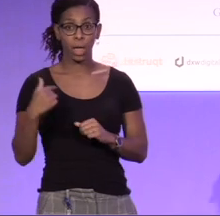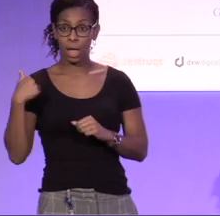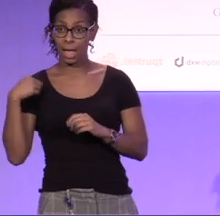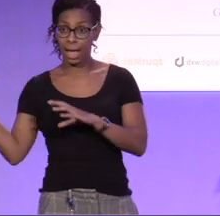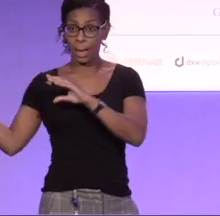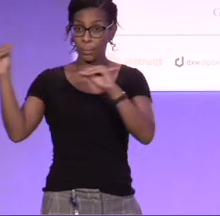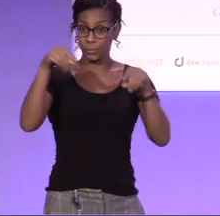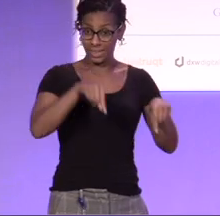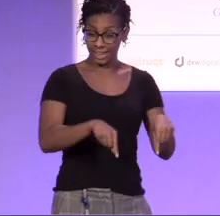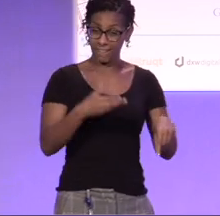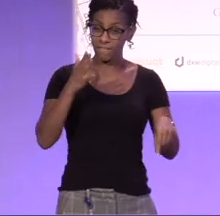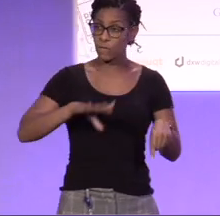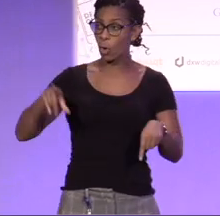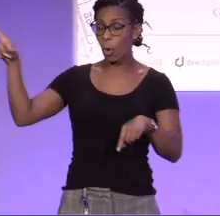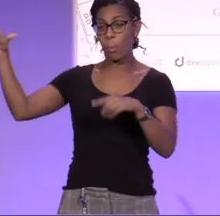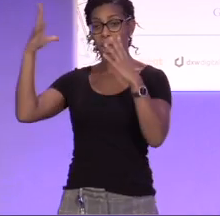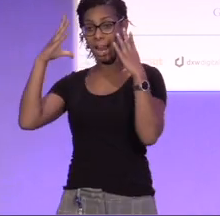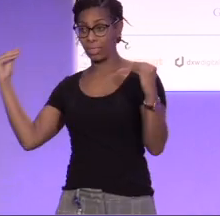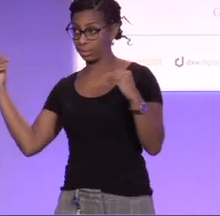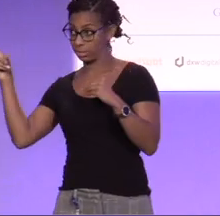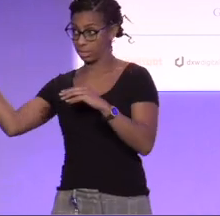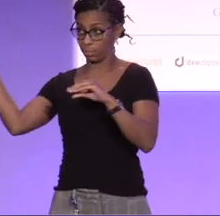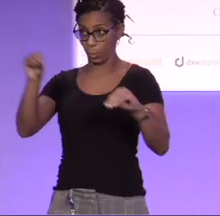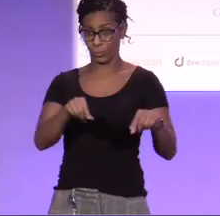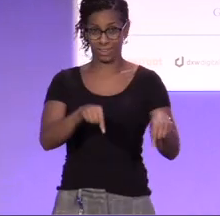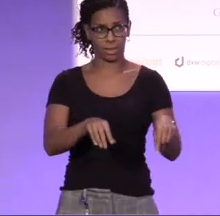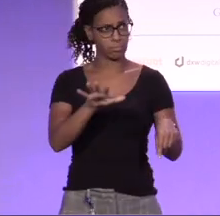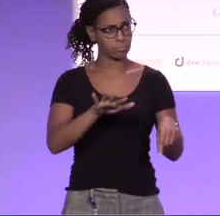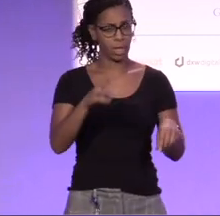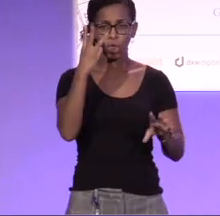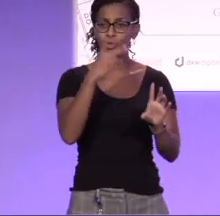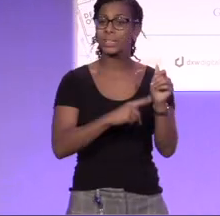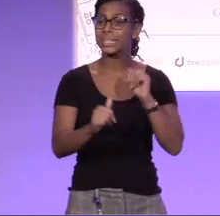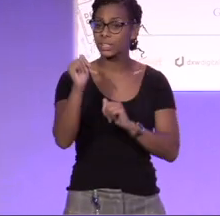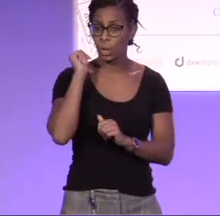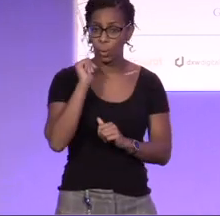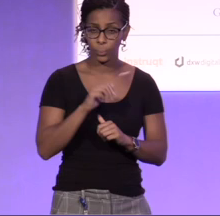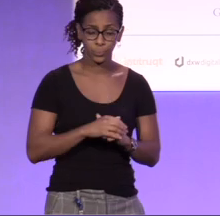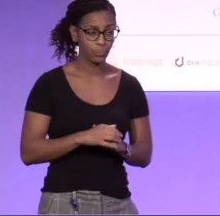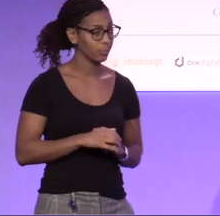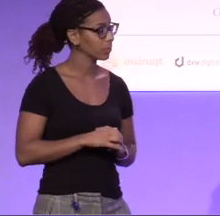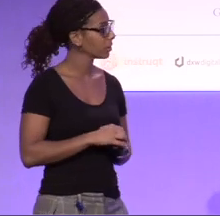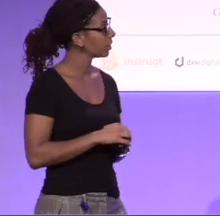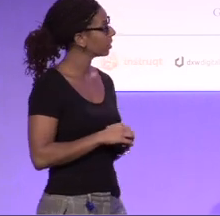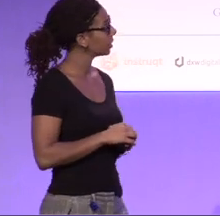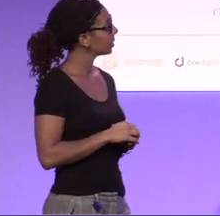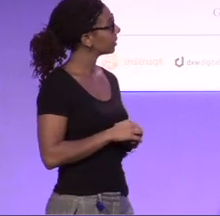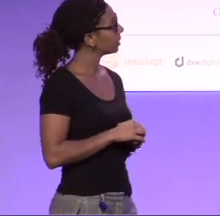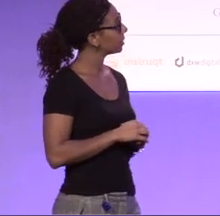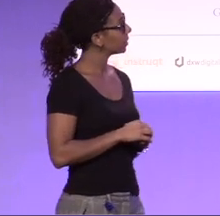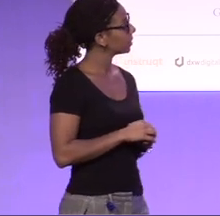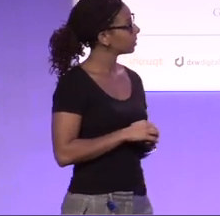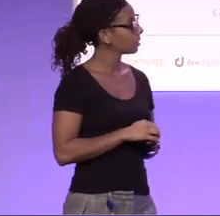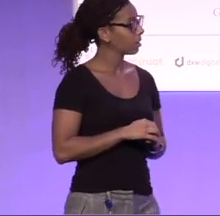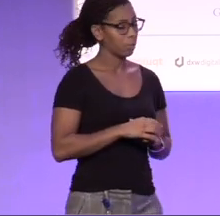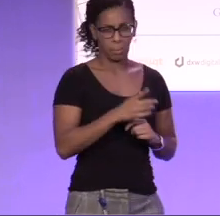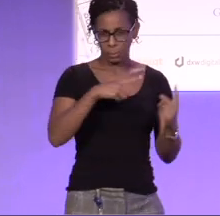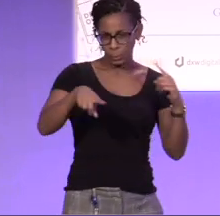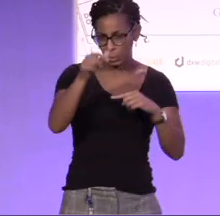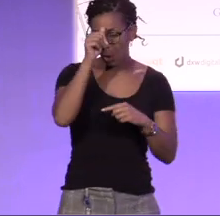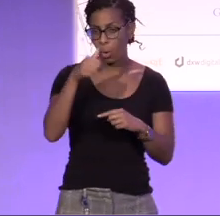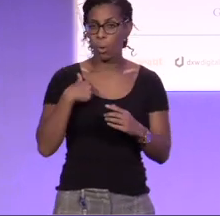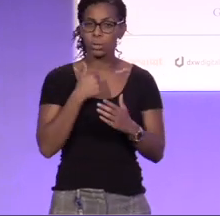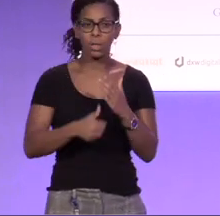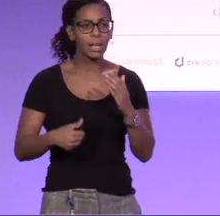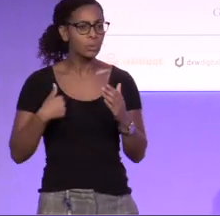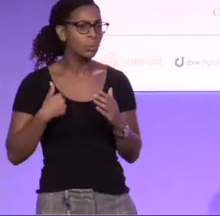ago from the Netherlands. And as many of you will know, I started going to meetups